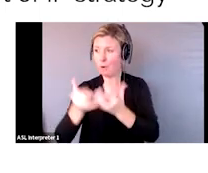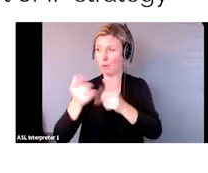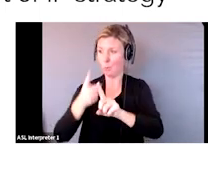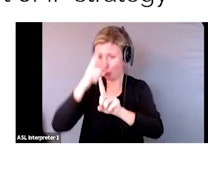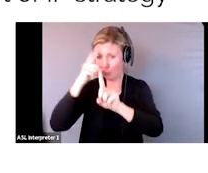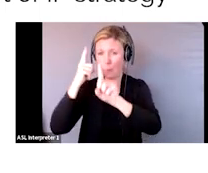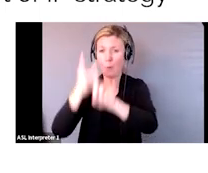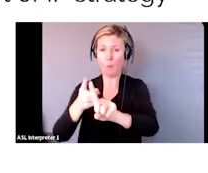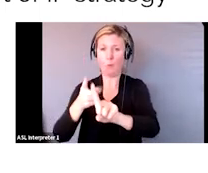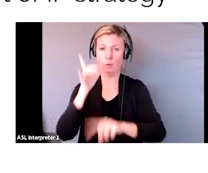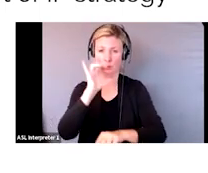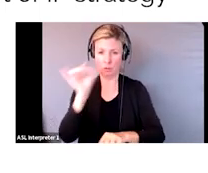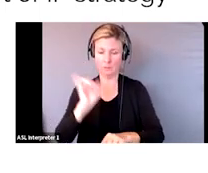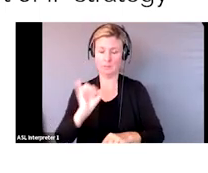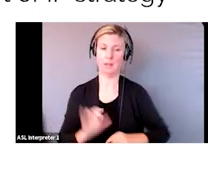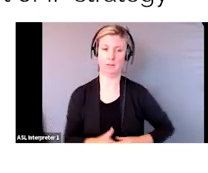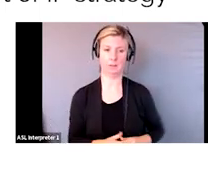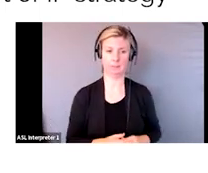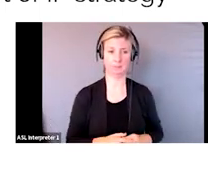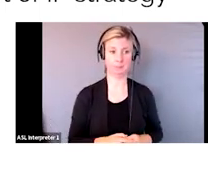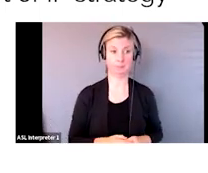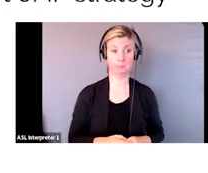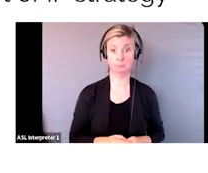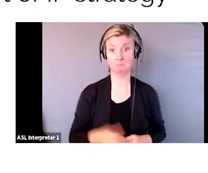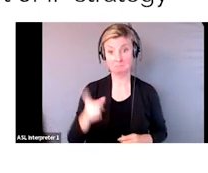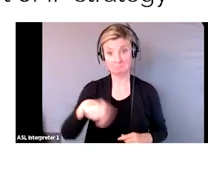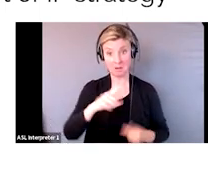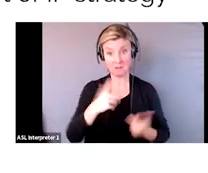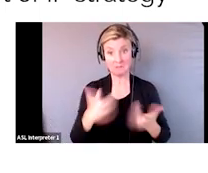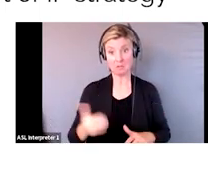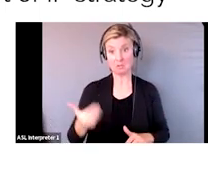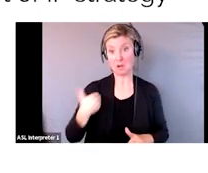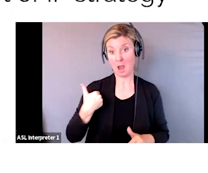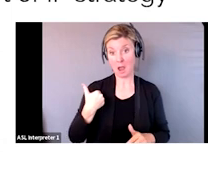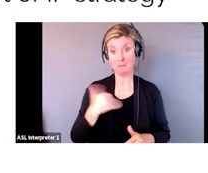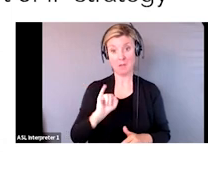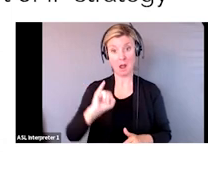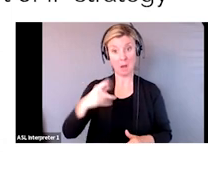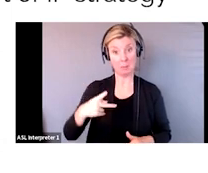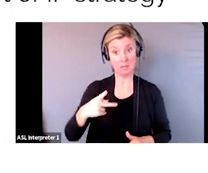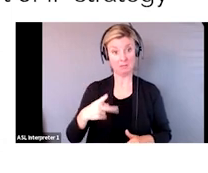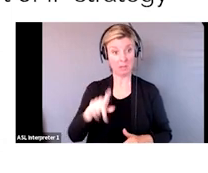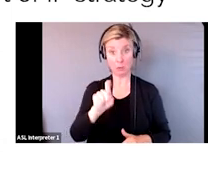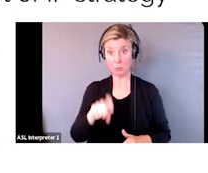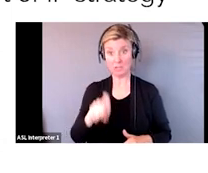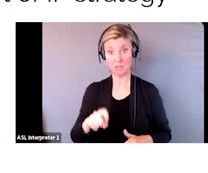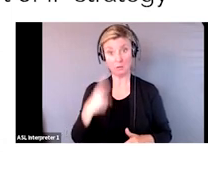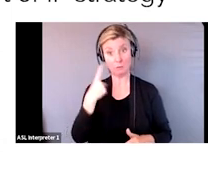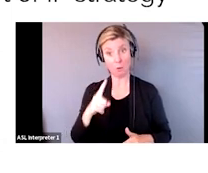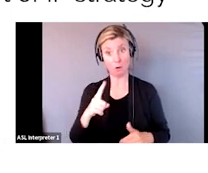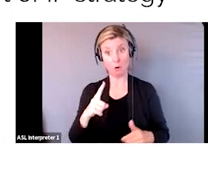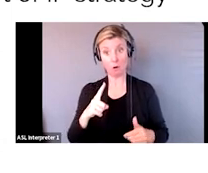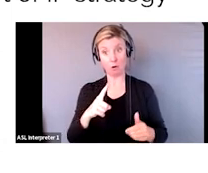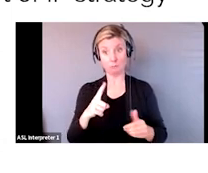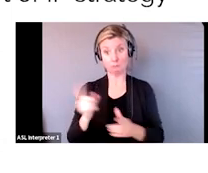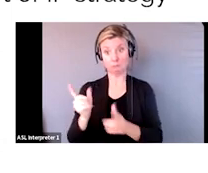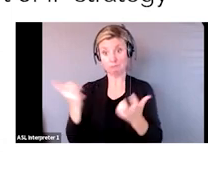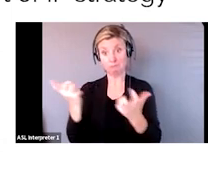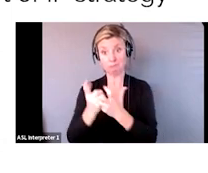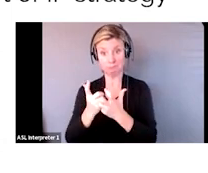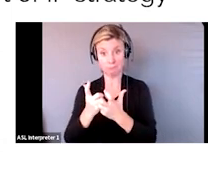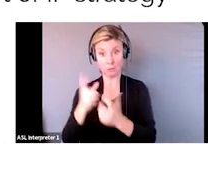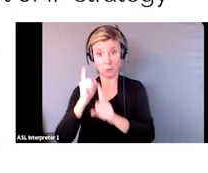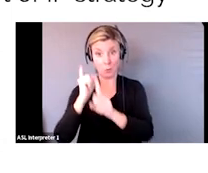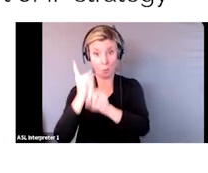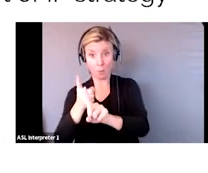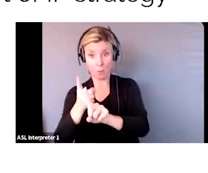Do you have the IP that you require in order to achieve those objectives? Or do you need to develop more? Or do you need to acquire